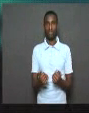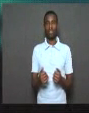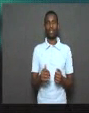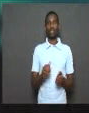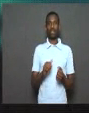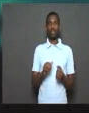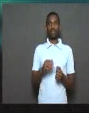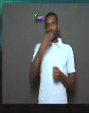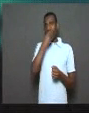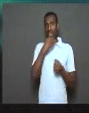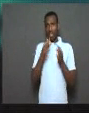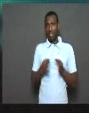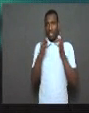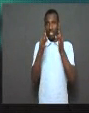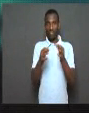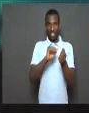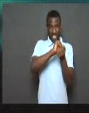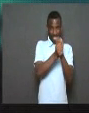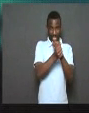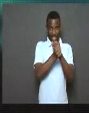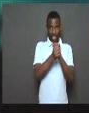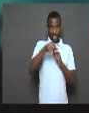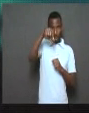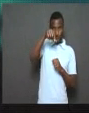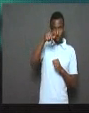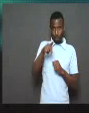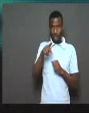heat transfer is equal